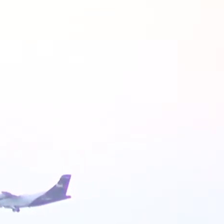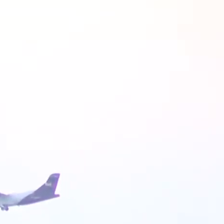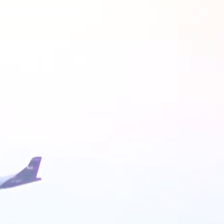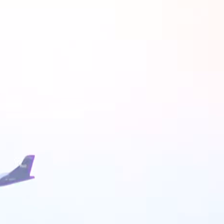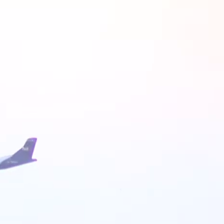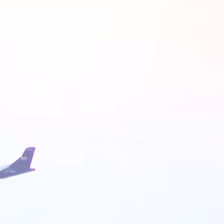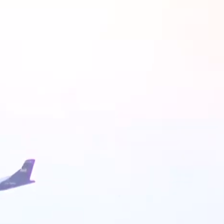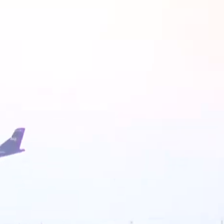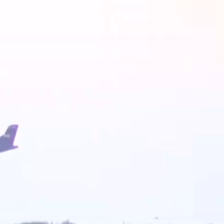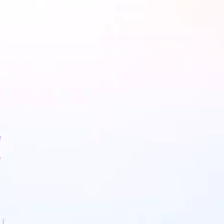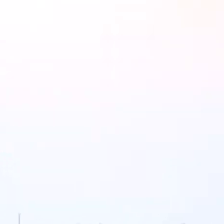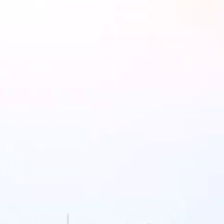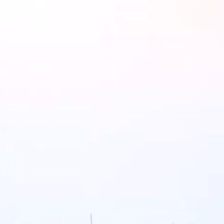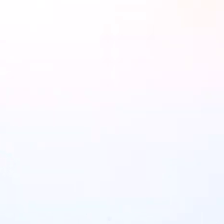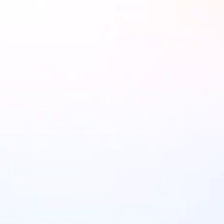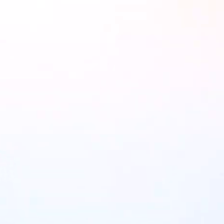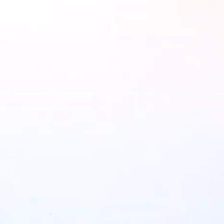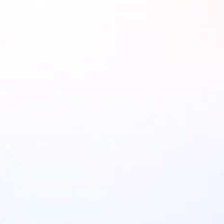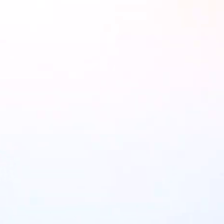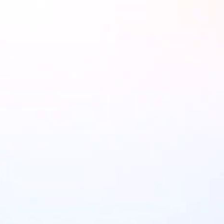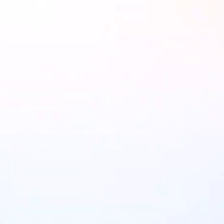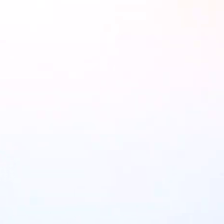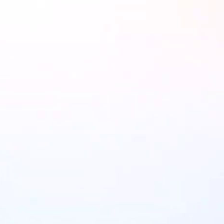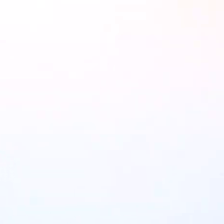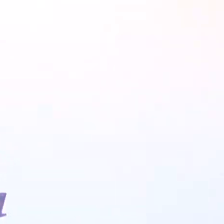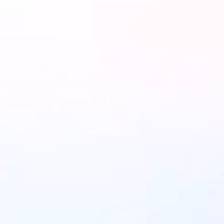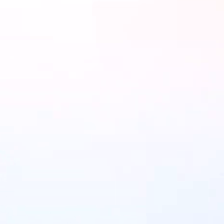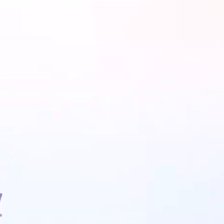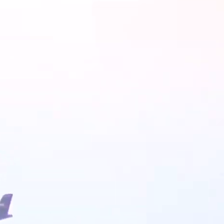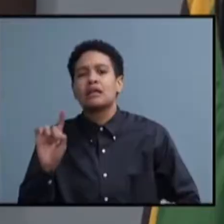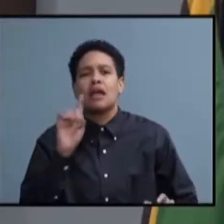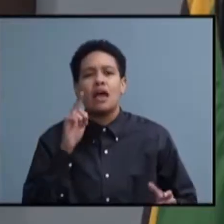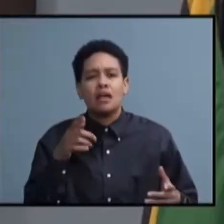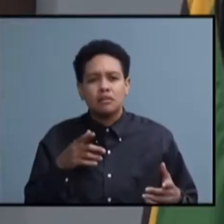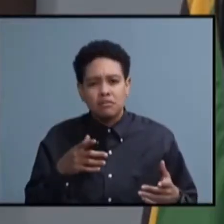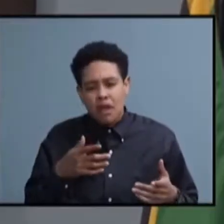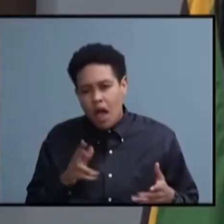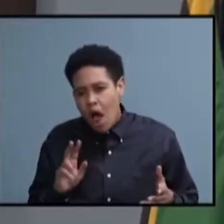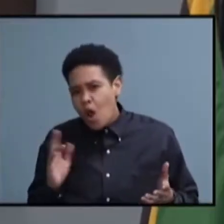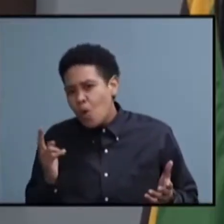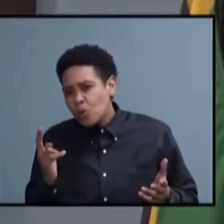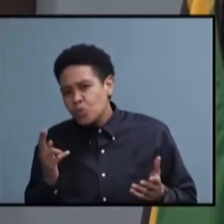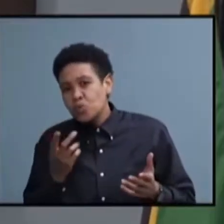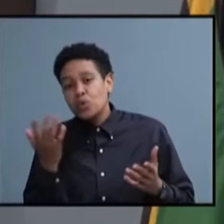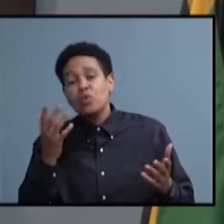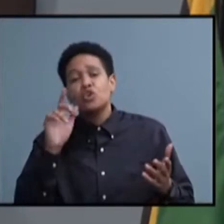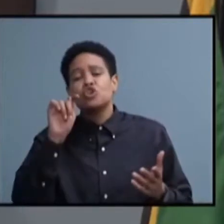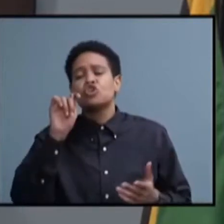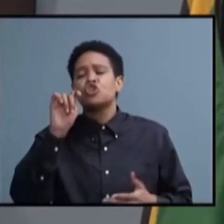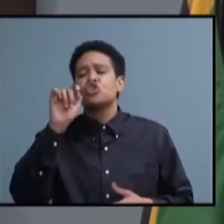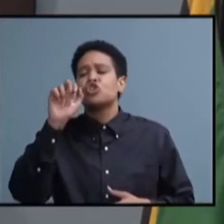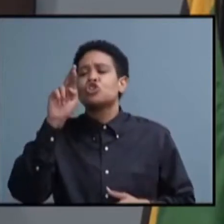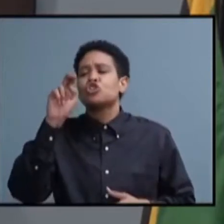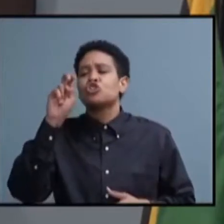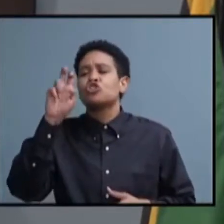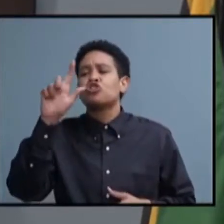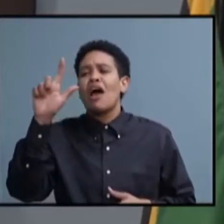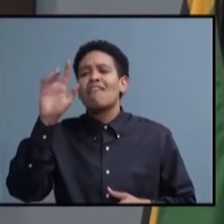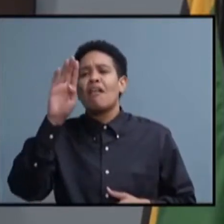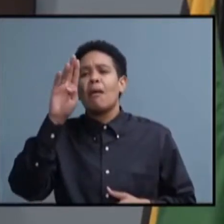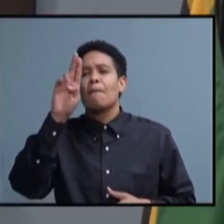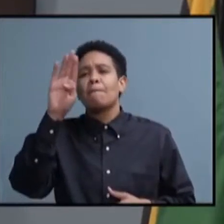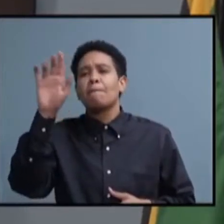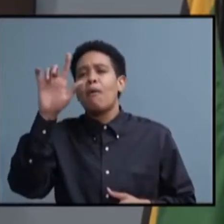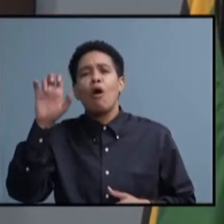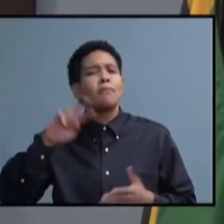a list of the countries that may fall under that category. Effectively, what the travel bubble would be countries that